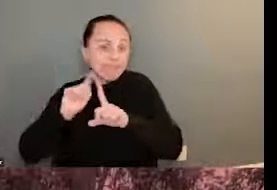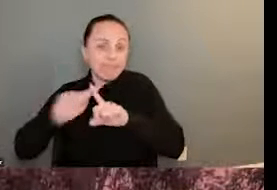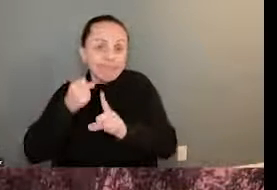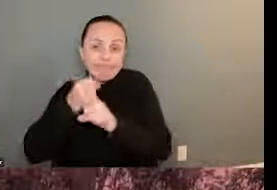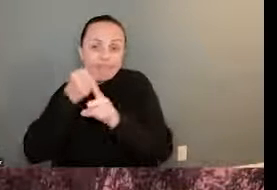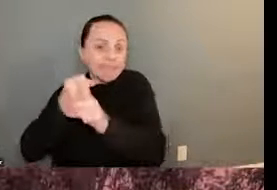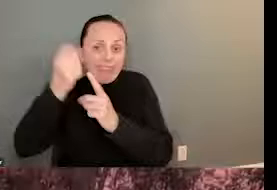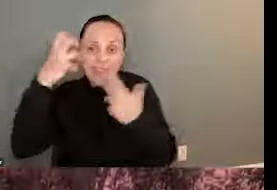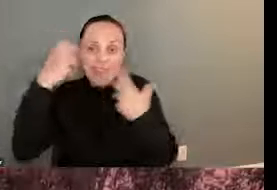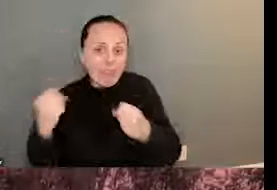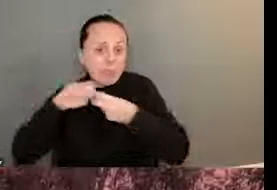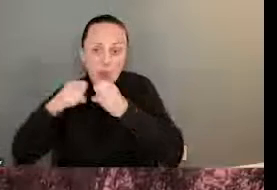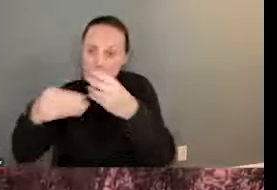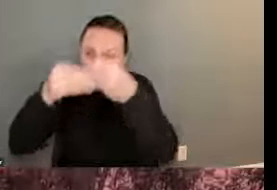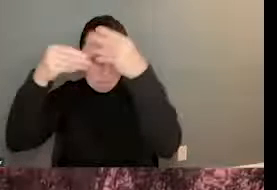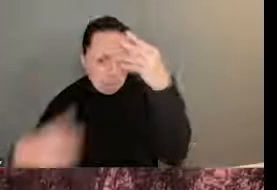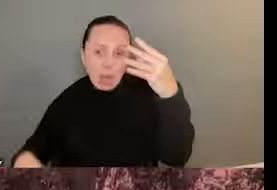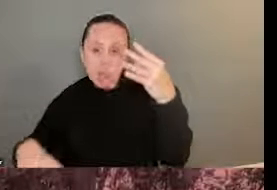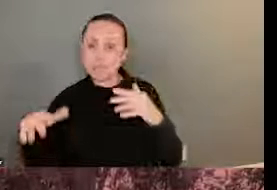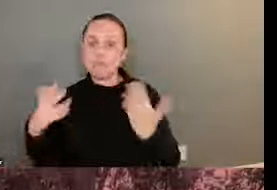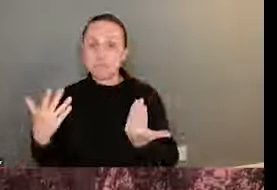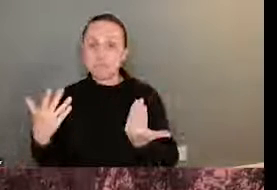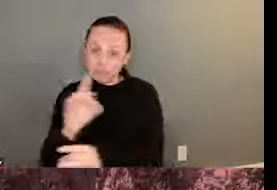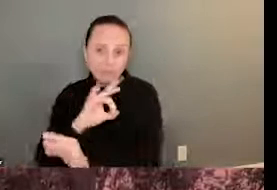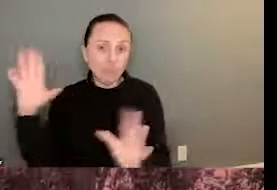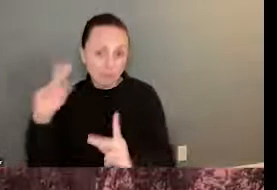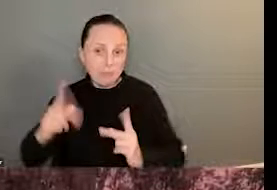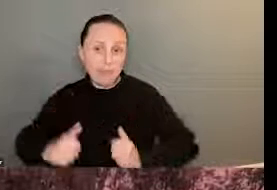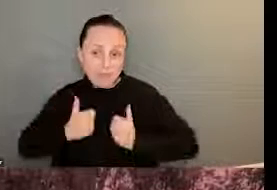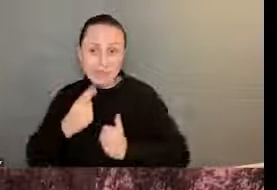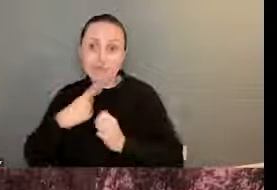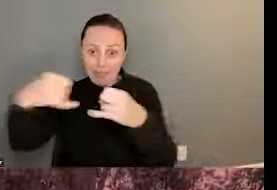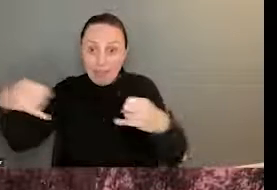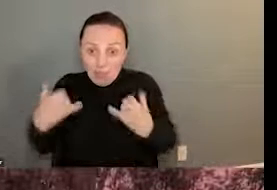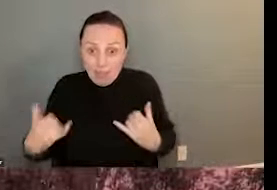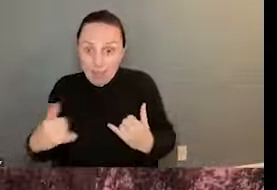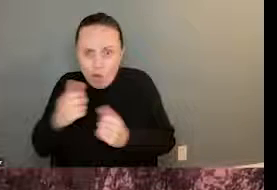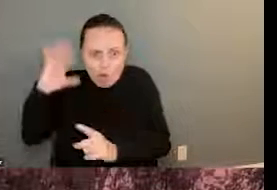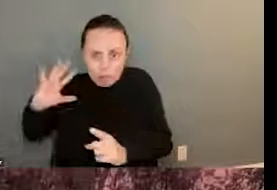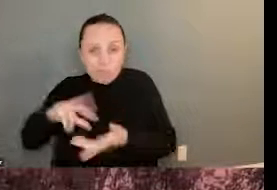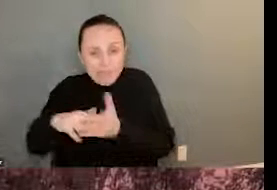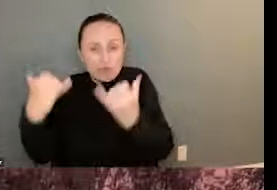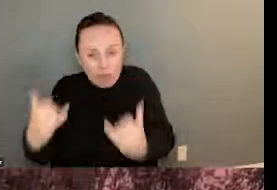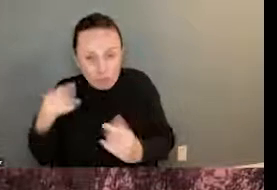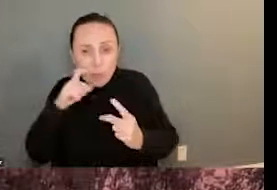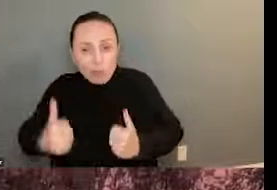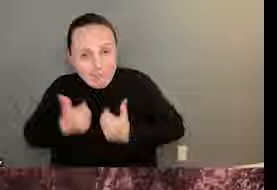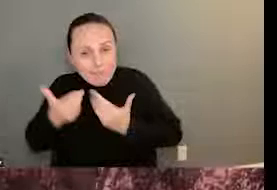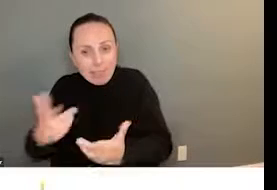Health outcomes are terrible for folks that currently live in previously redlined